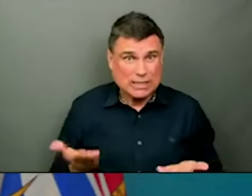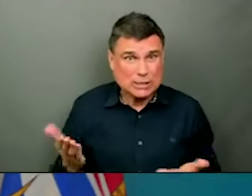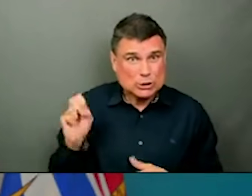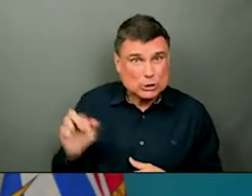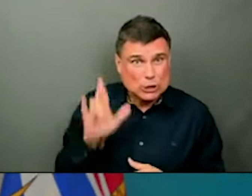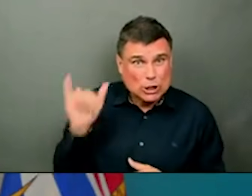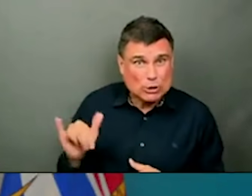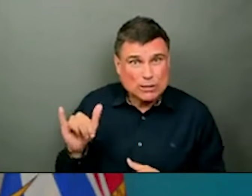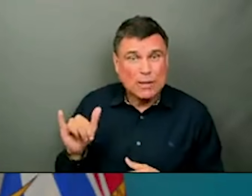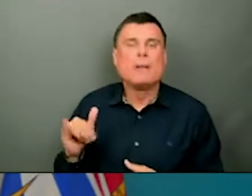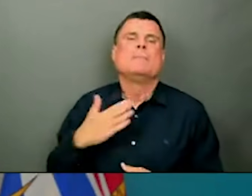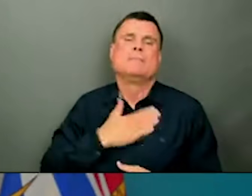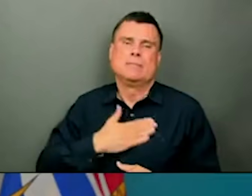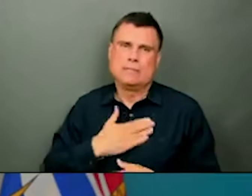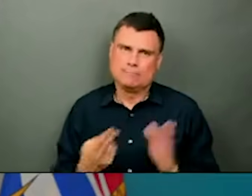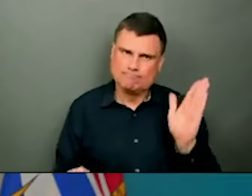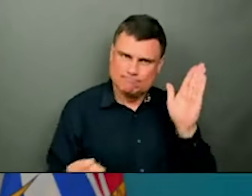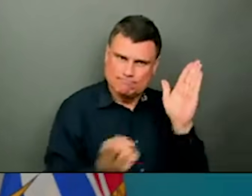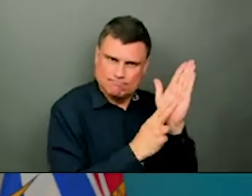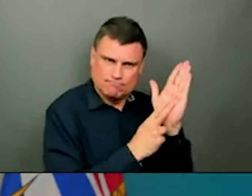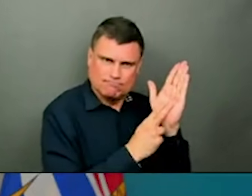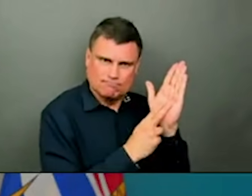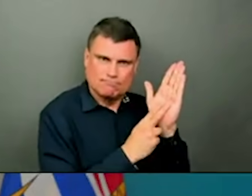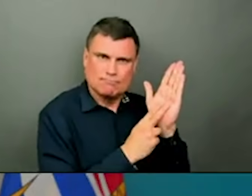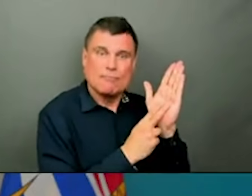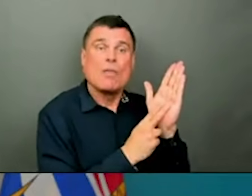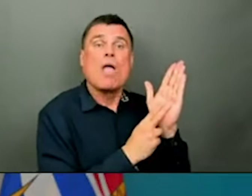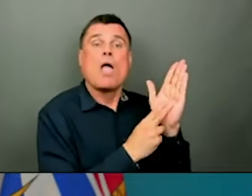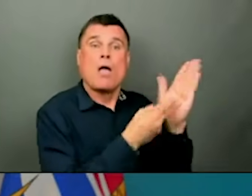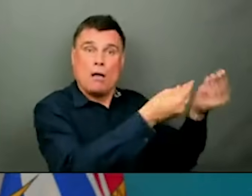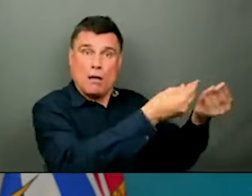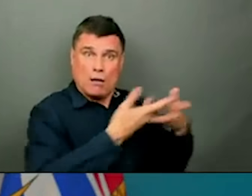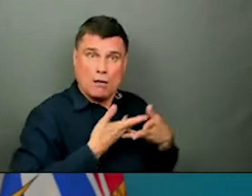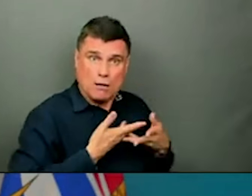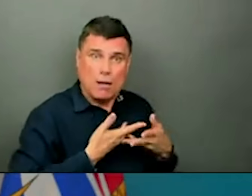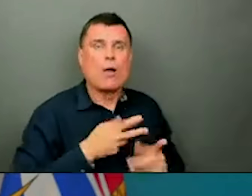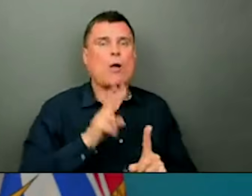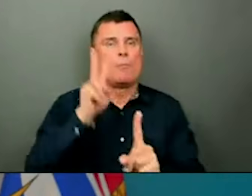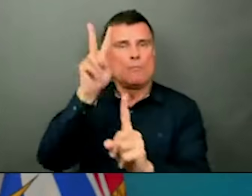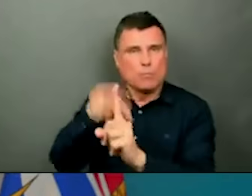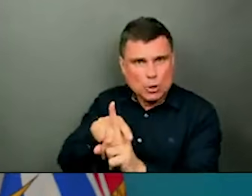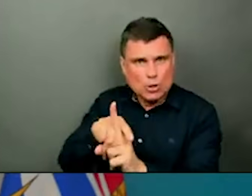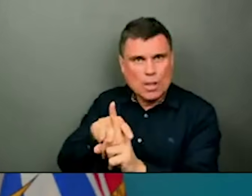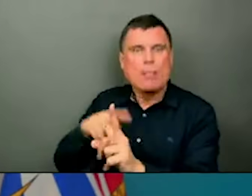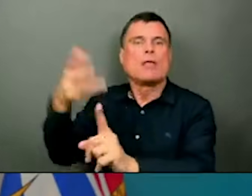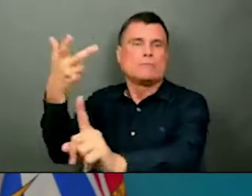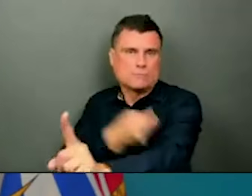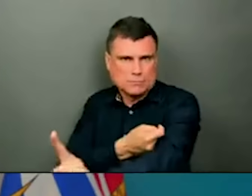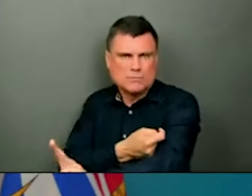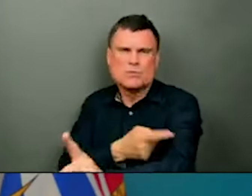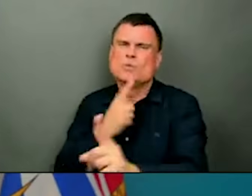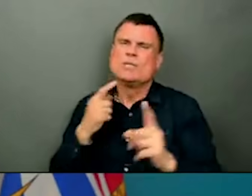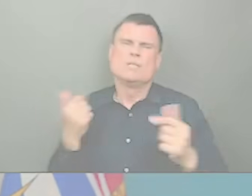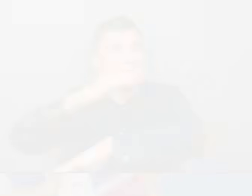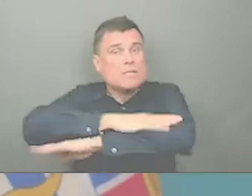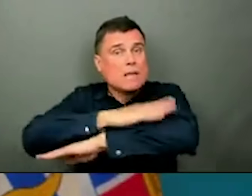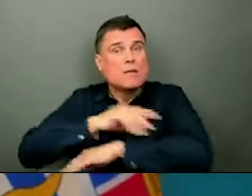registered. And when you're invited to book your vaccine. There will be a ton of opportunities to do so in the next week or